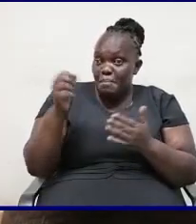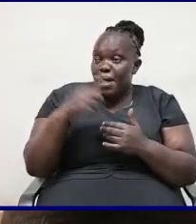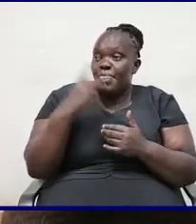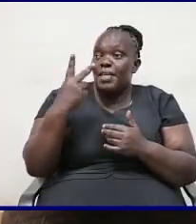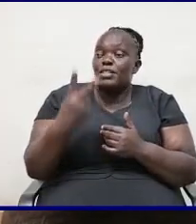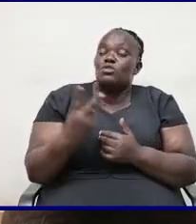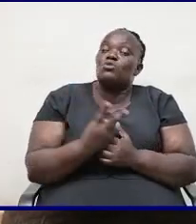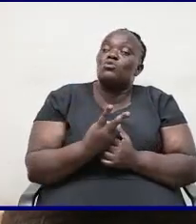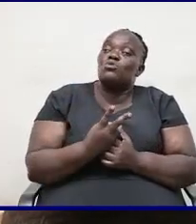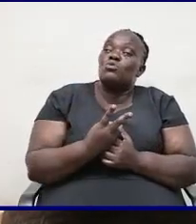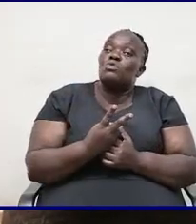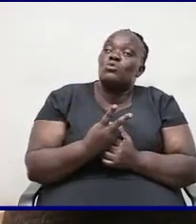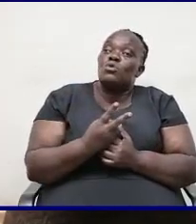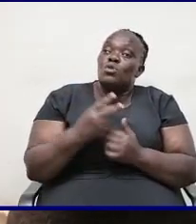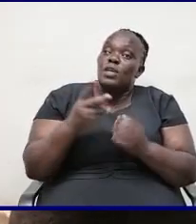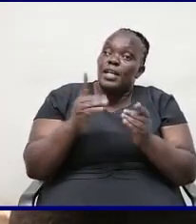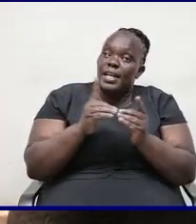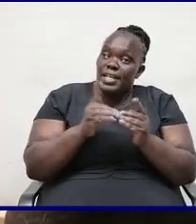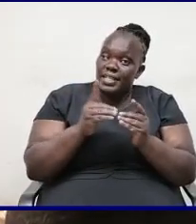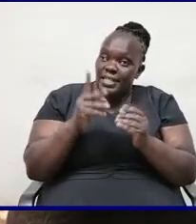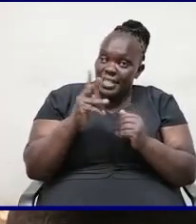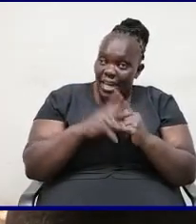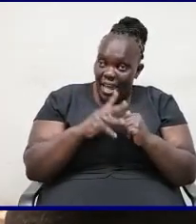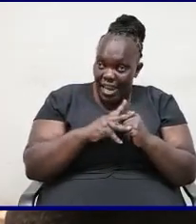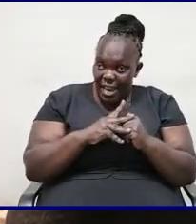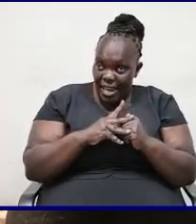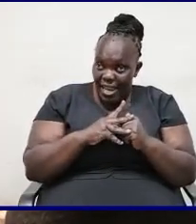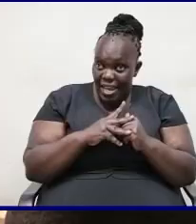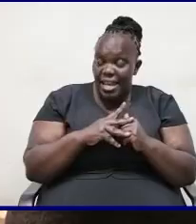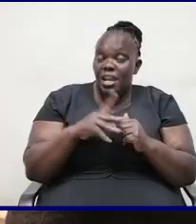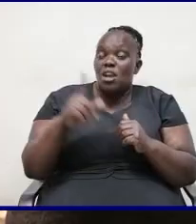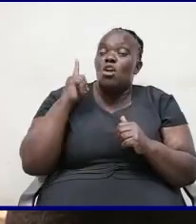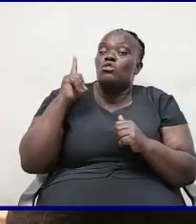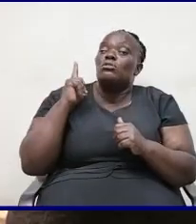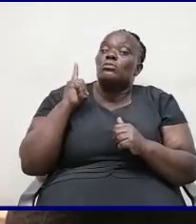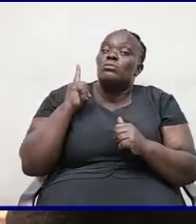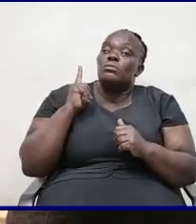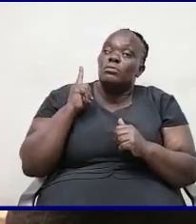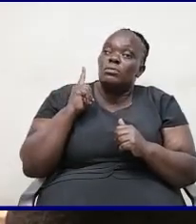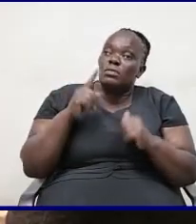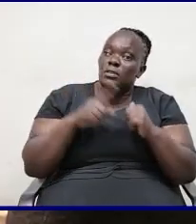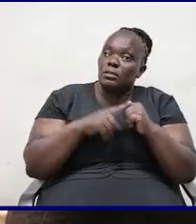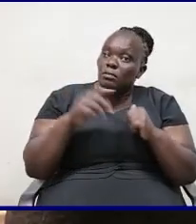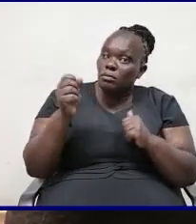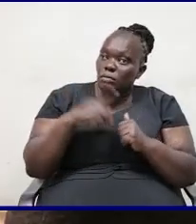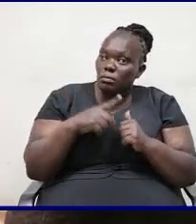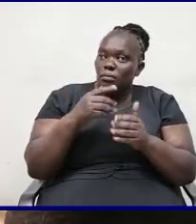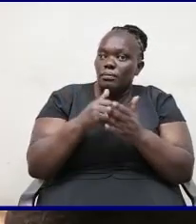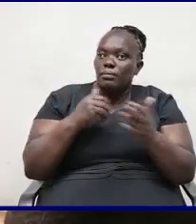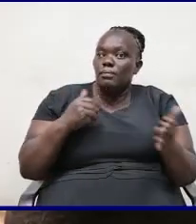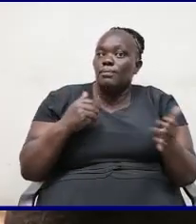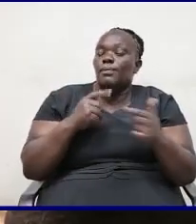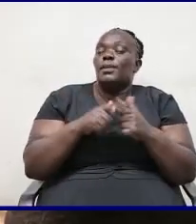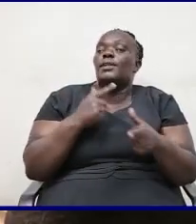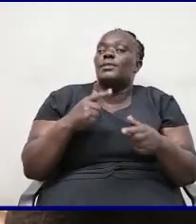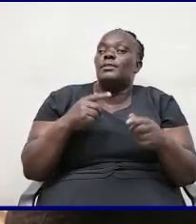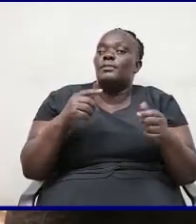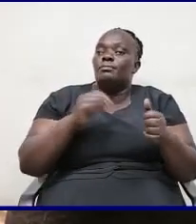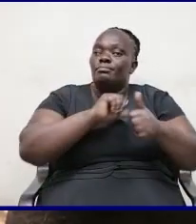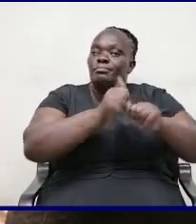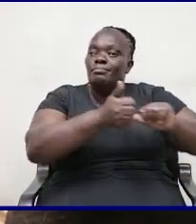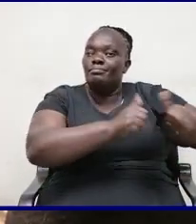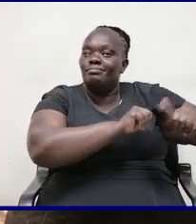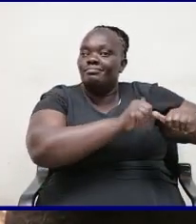February, 9th February 2022. As per the instruction. As per the instructions. As before, yeah. Yes, of course. And then I